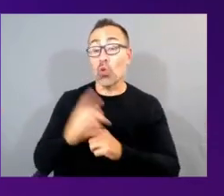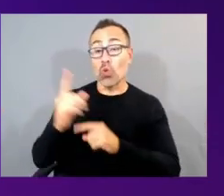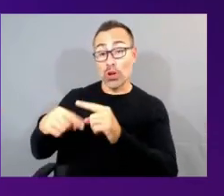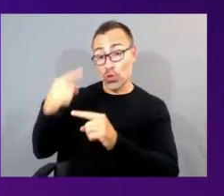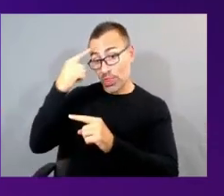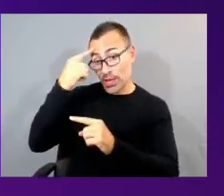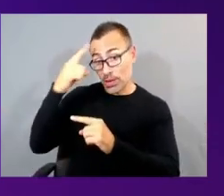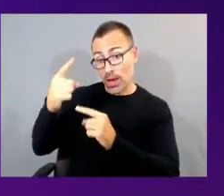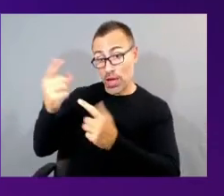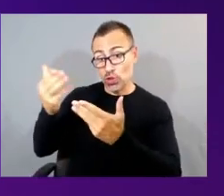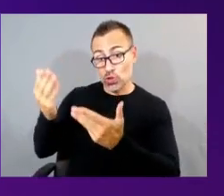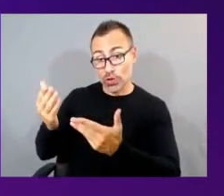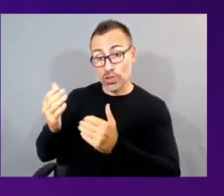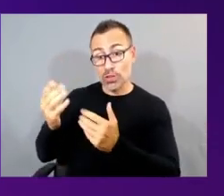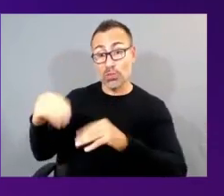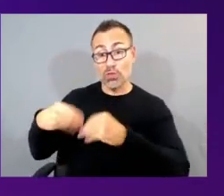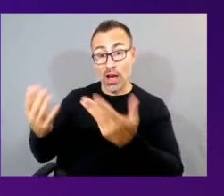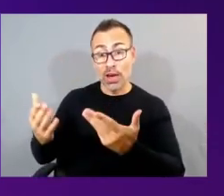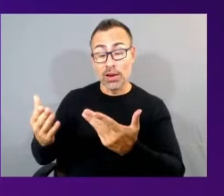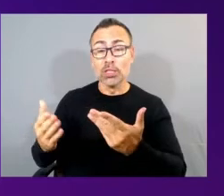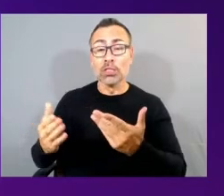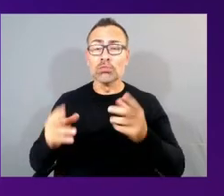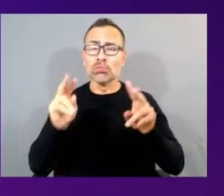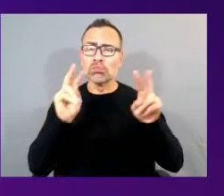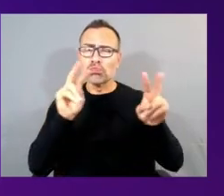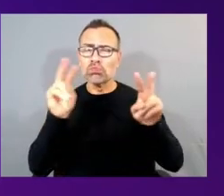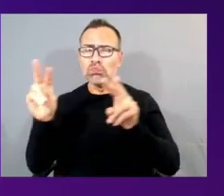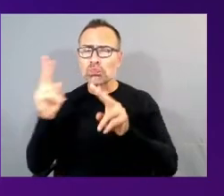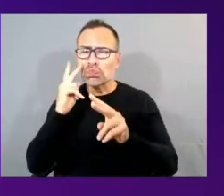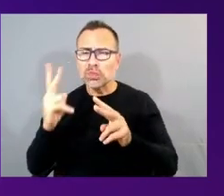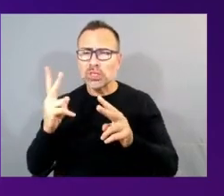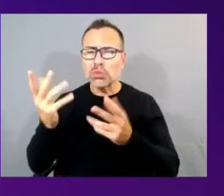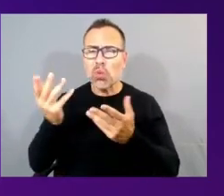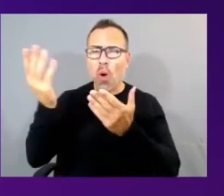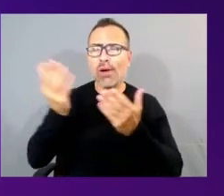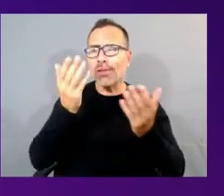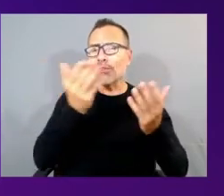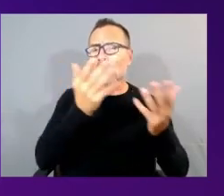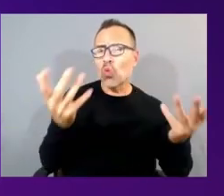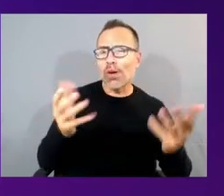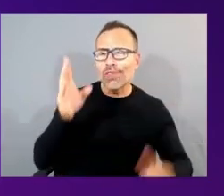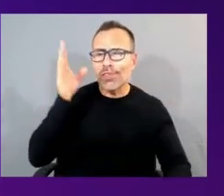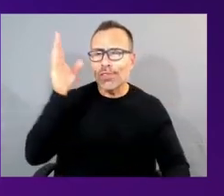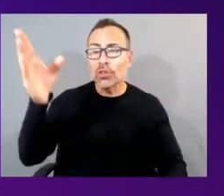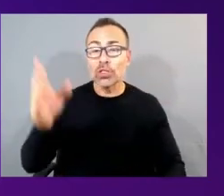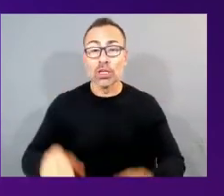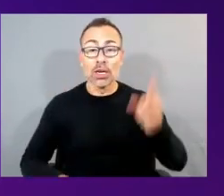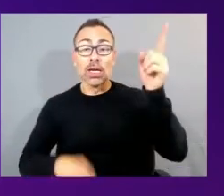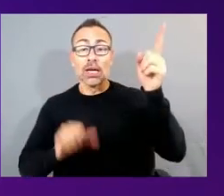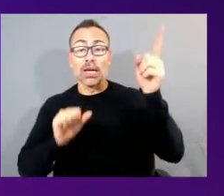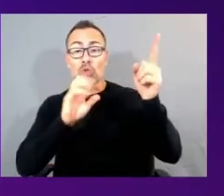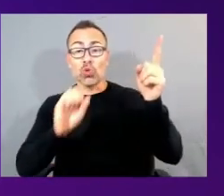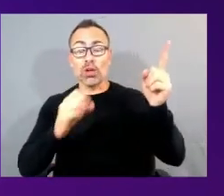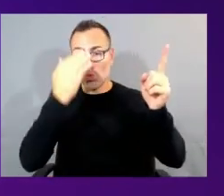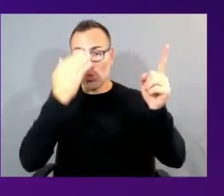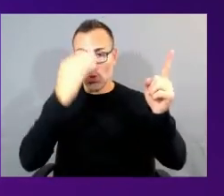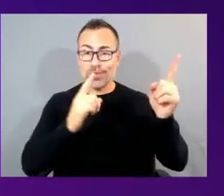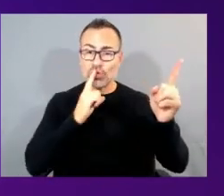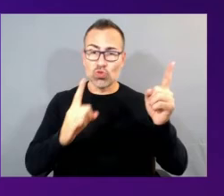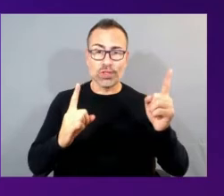they are committed and that they really want to work with industrial customers like us.